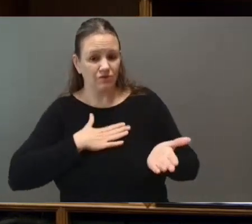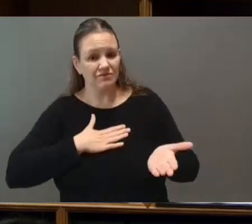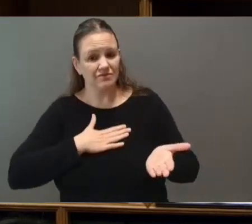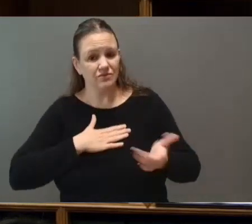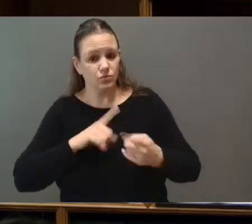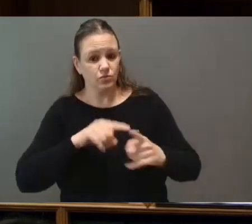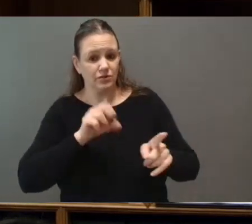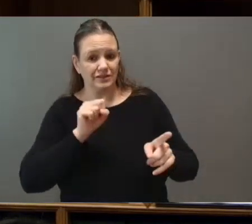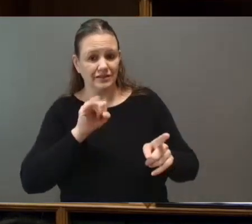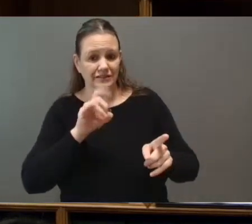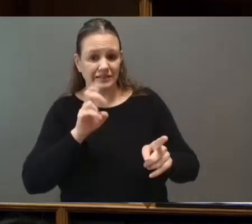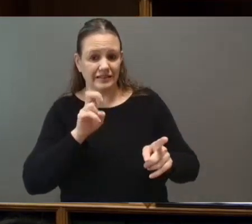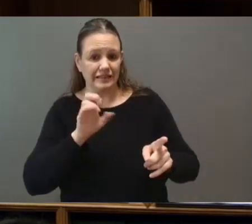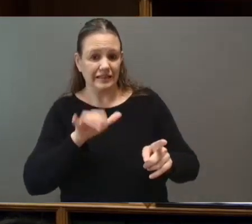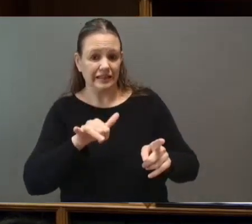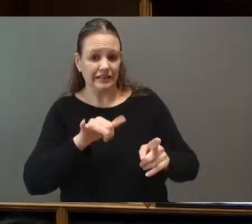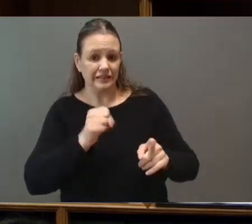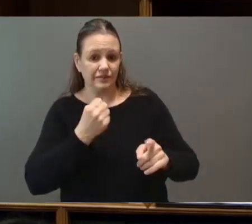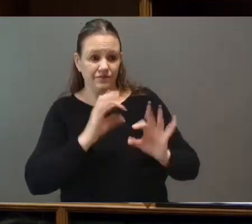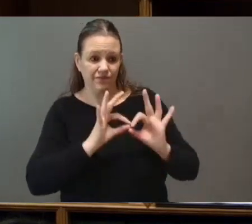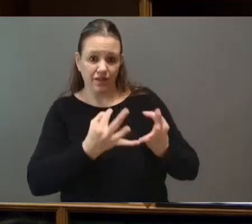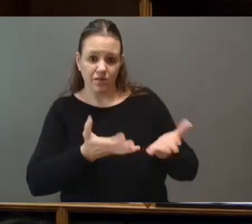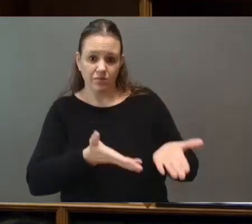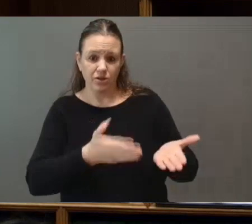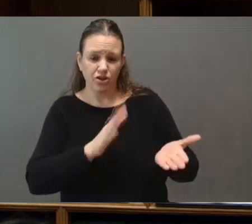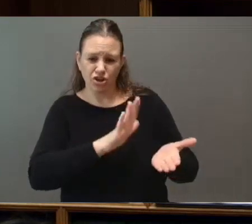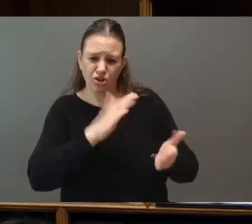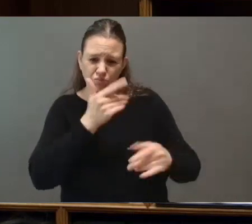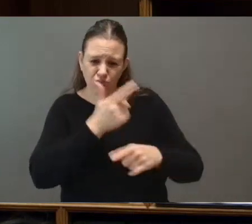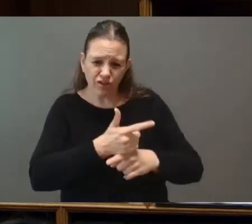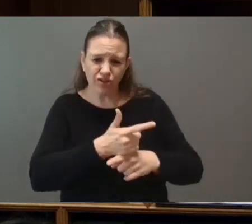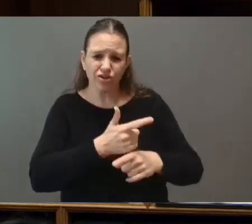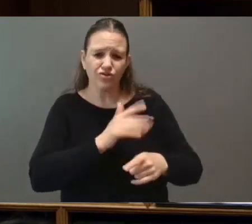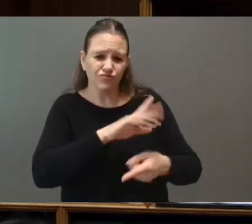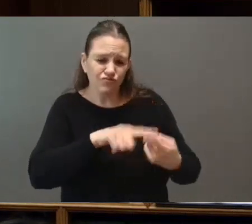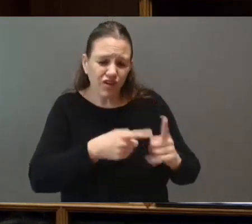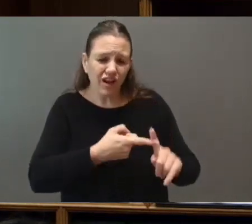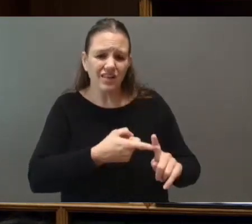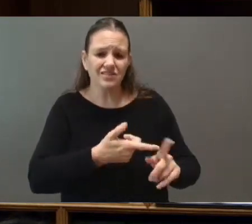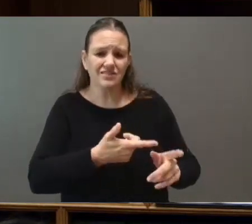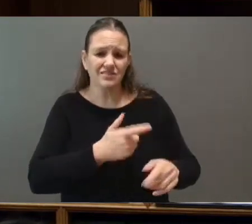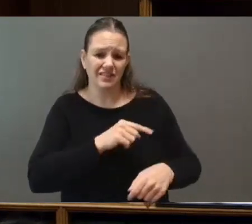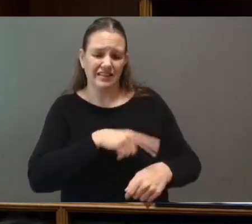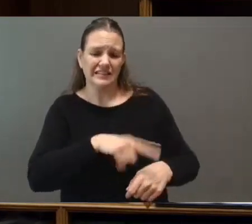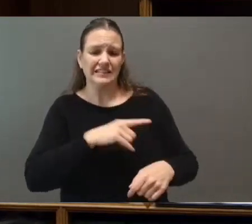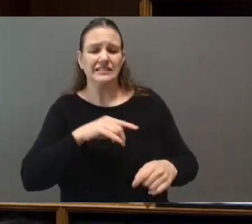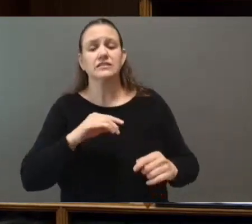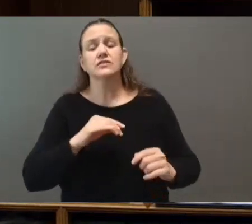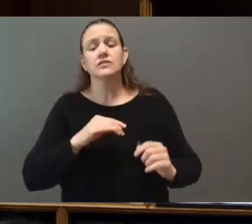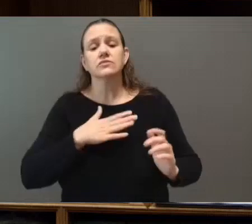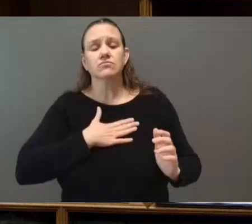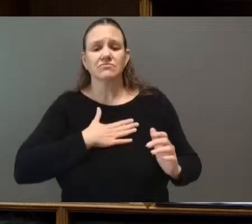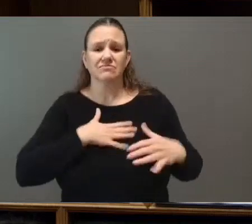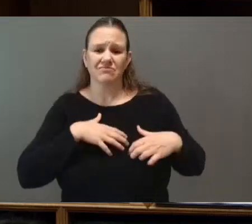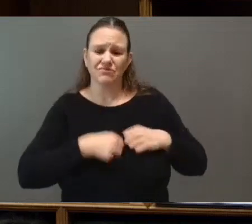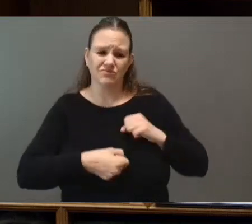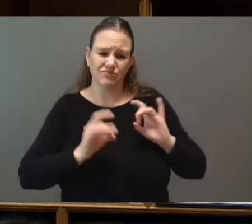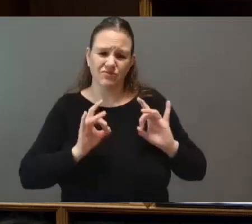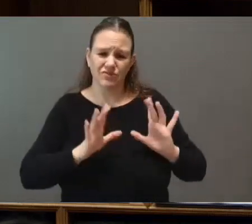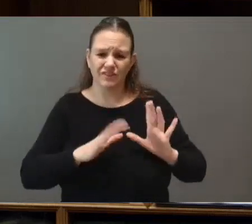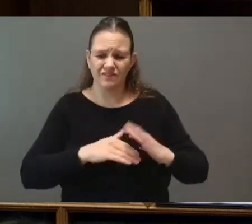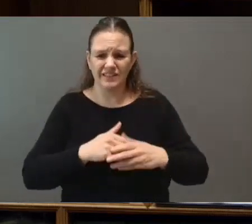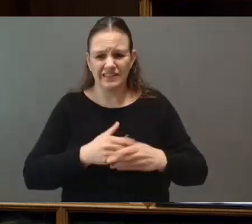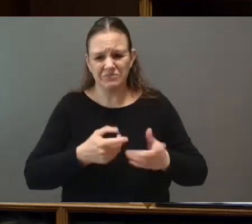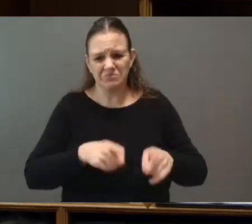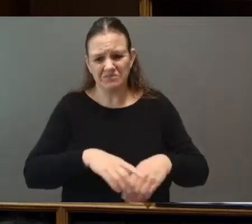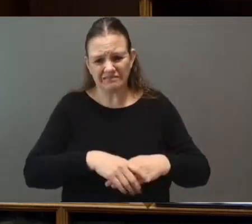brother and her friends. This is a tragic incident. We are taking action. I am meeting with the